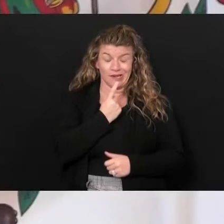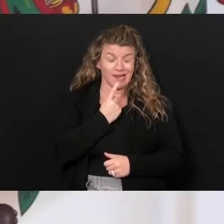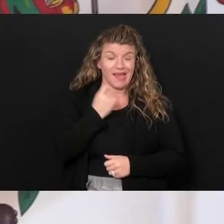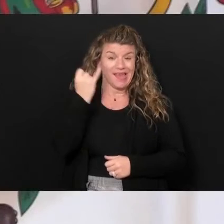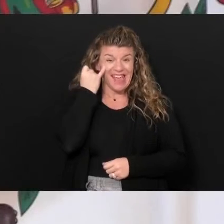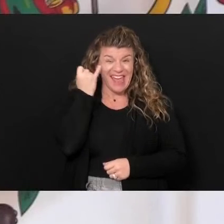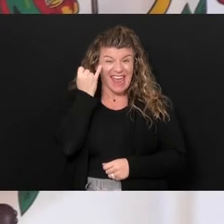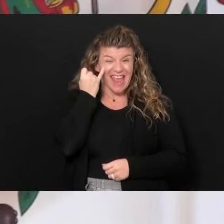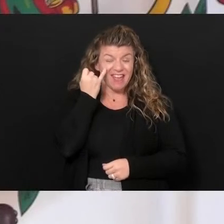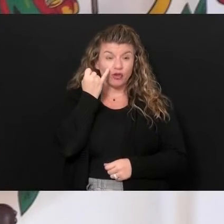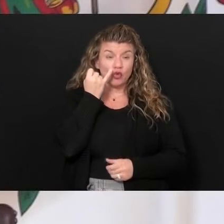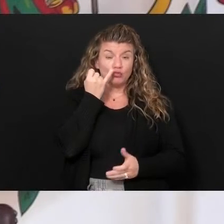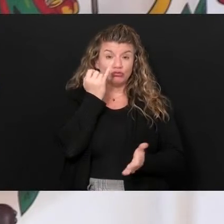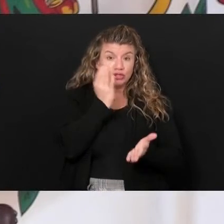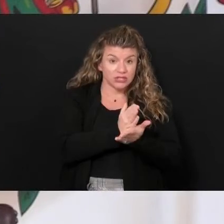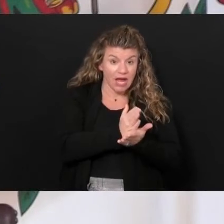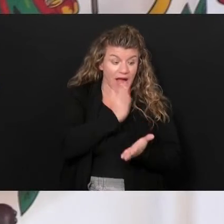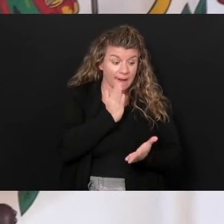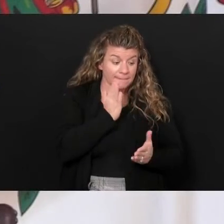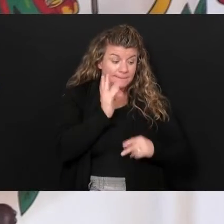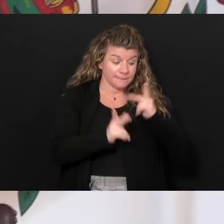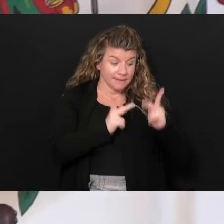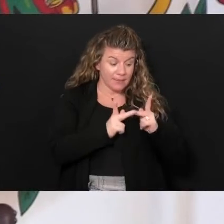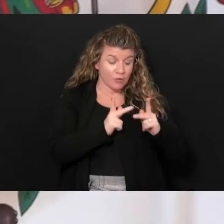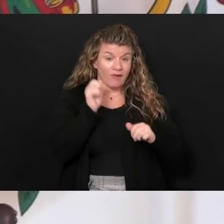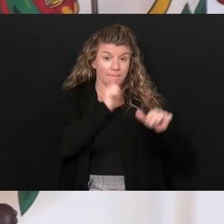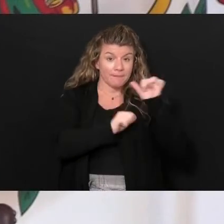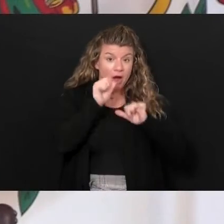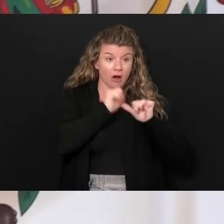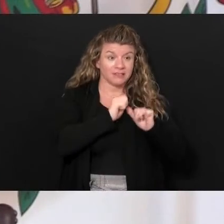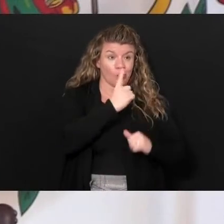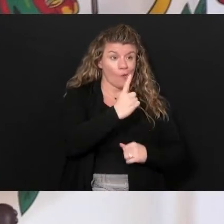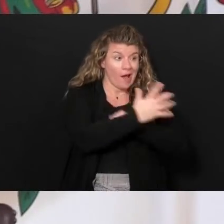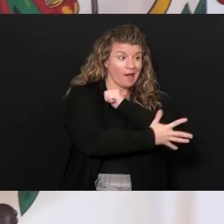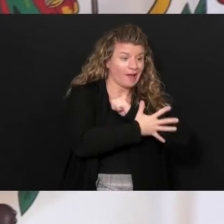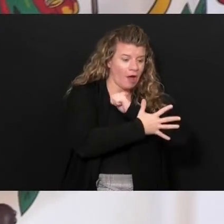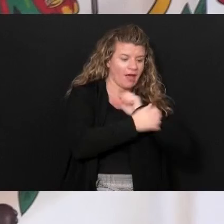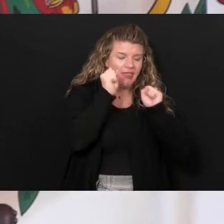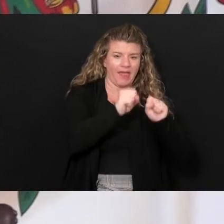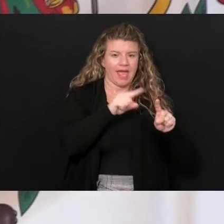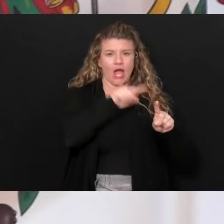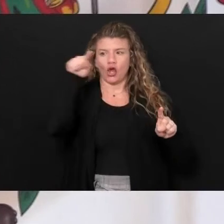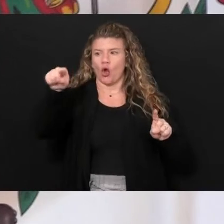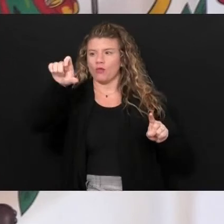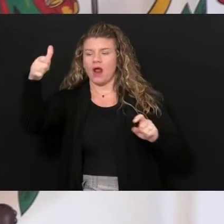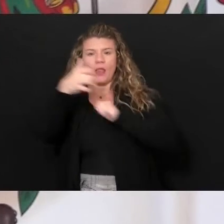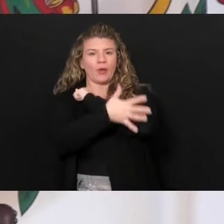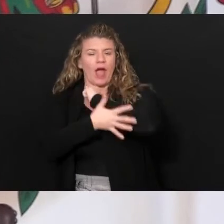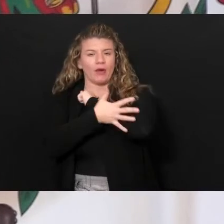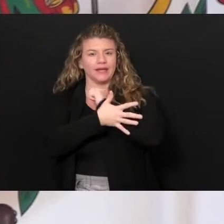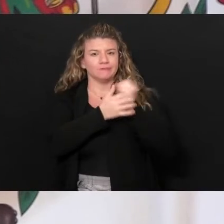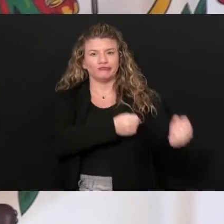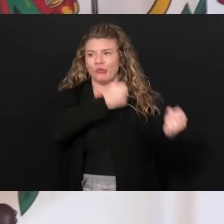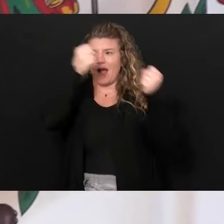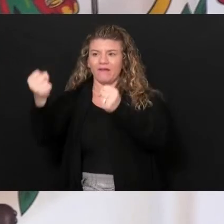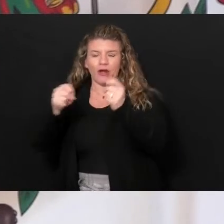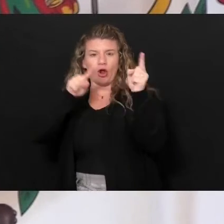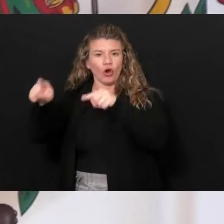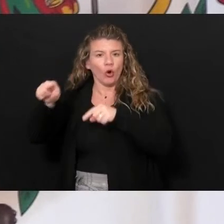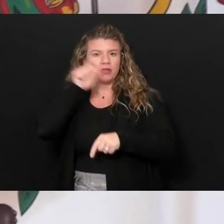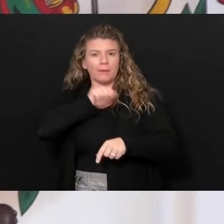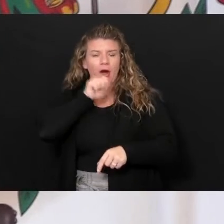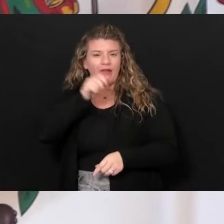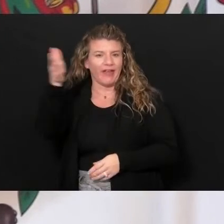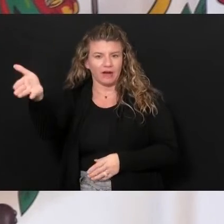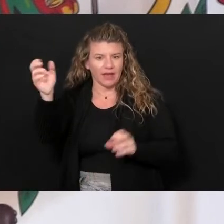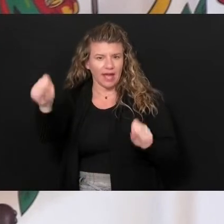you stop people from going to bars in Mineral County, they're going to drive across the county lines and go to